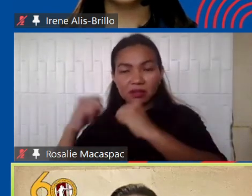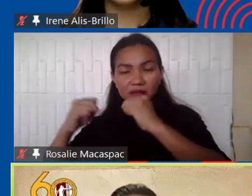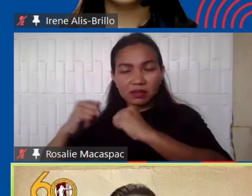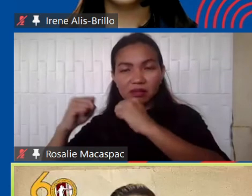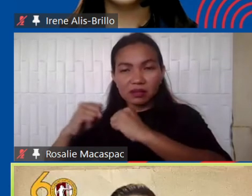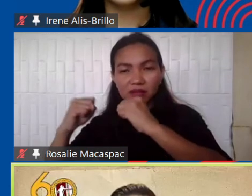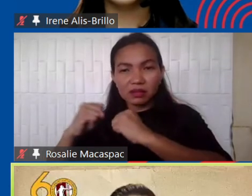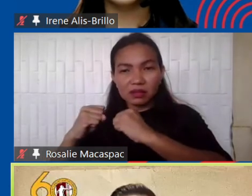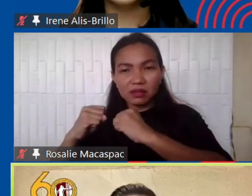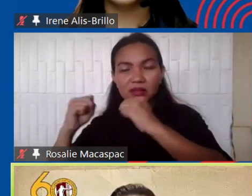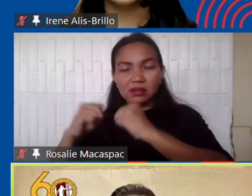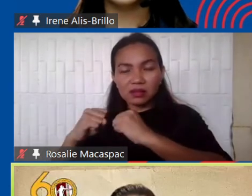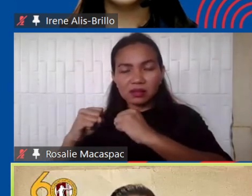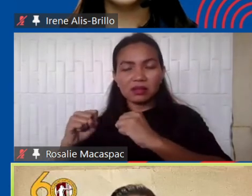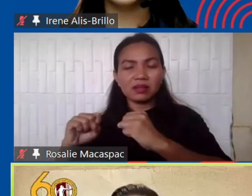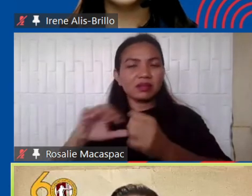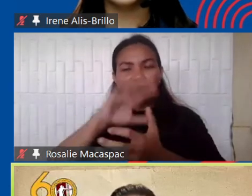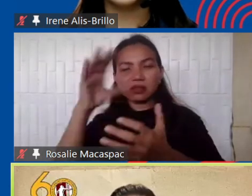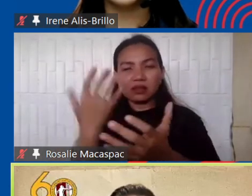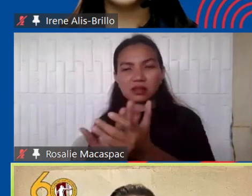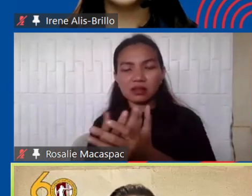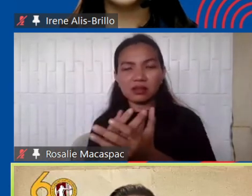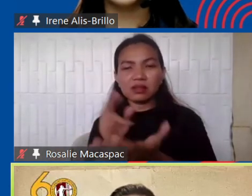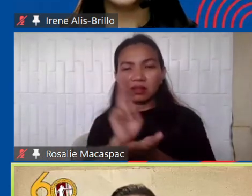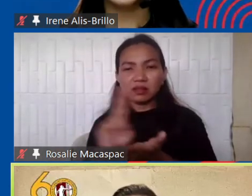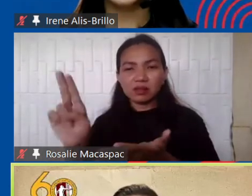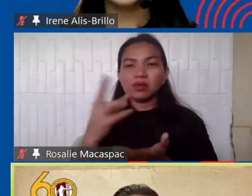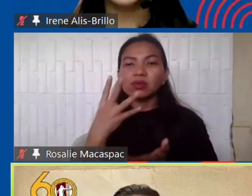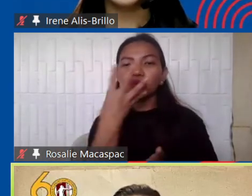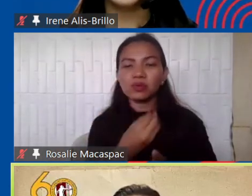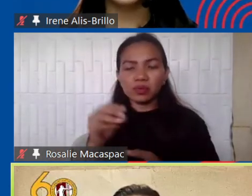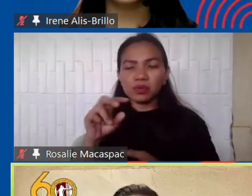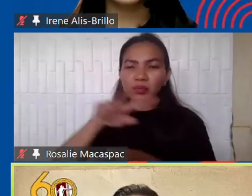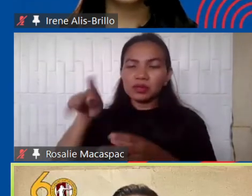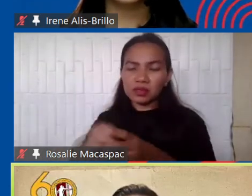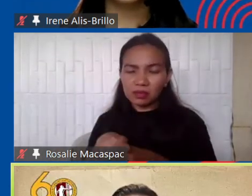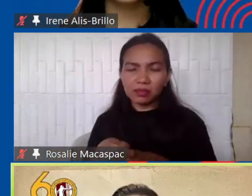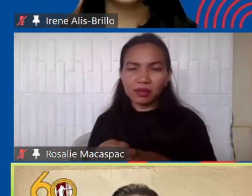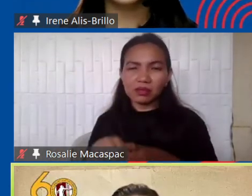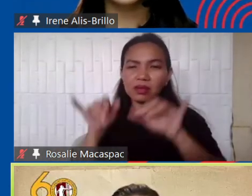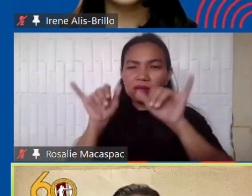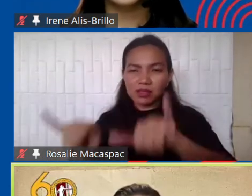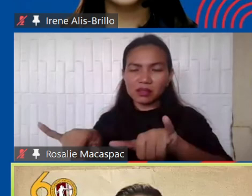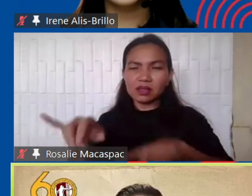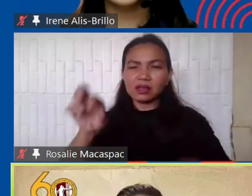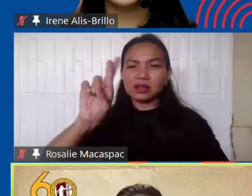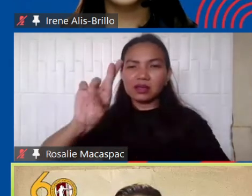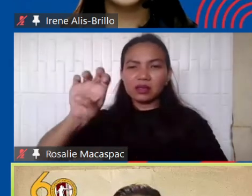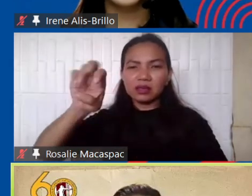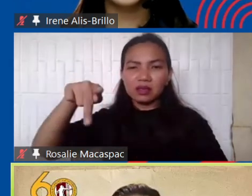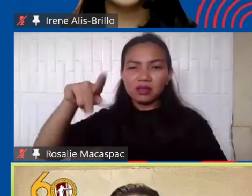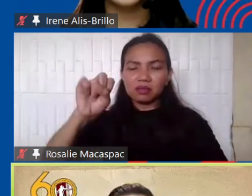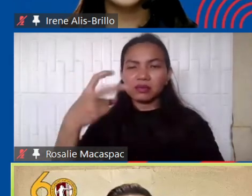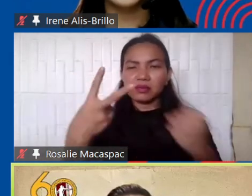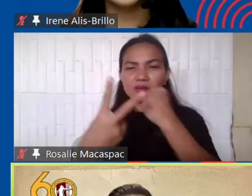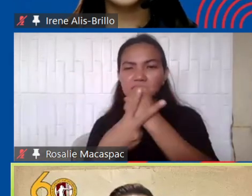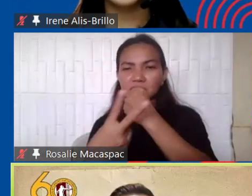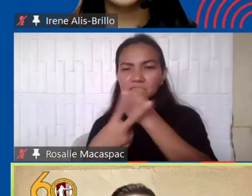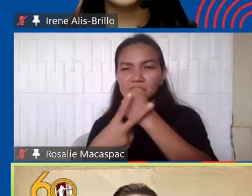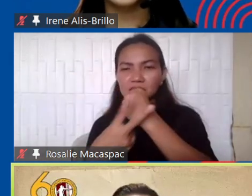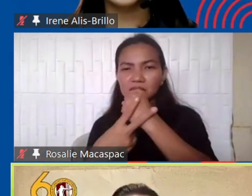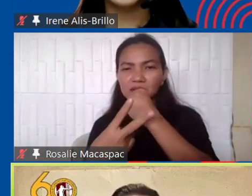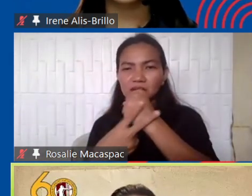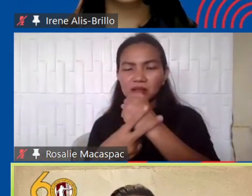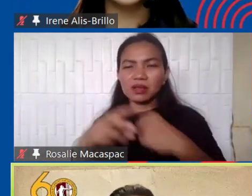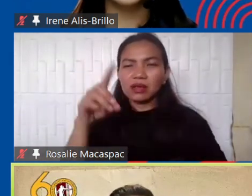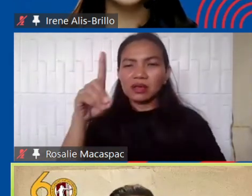a lot of institutions are participating in the maintenance of that repository. Data repositories are very hard to